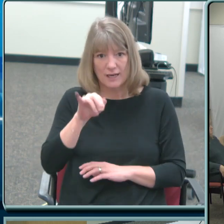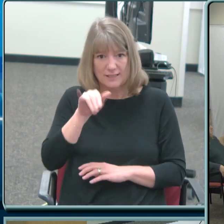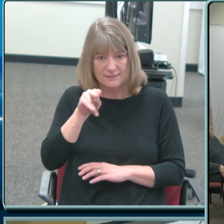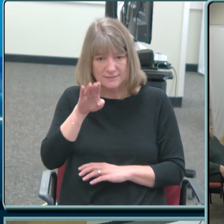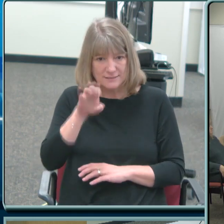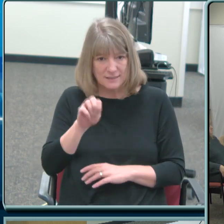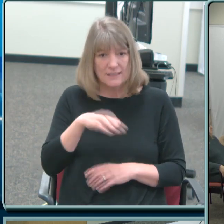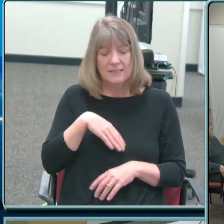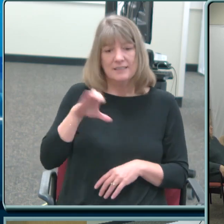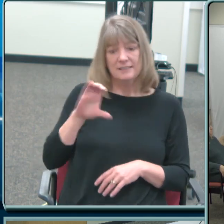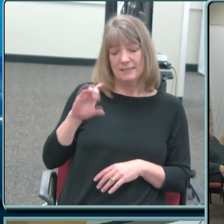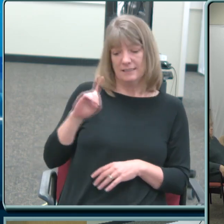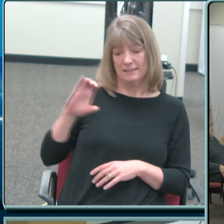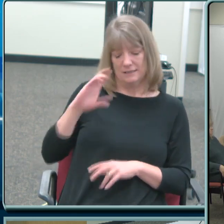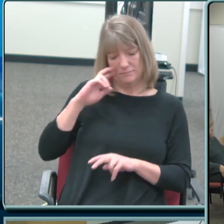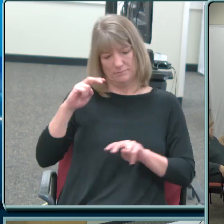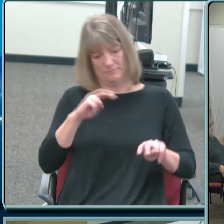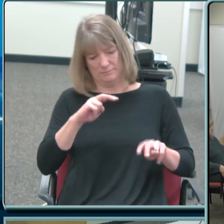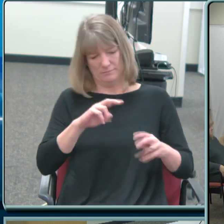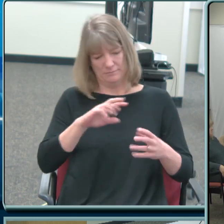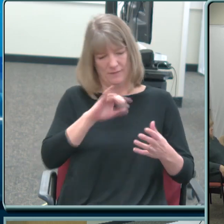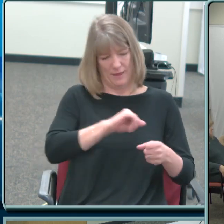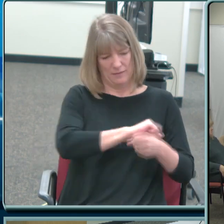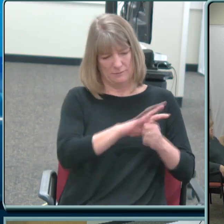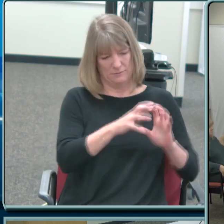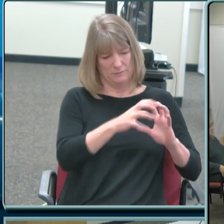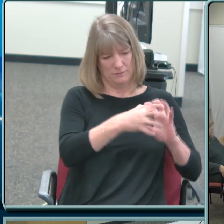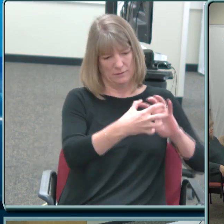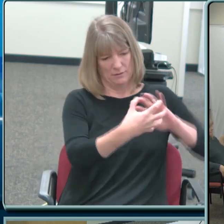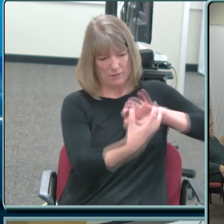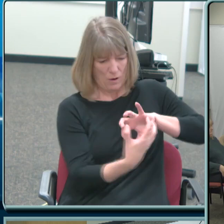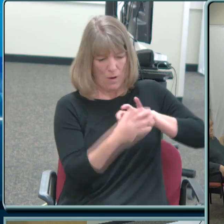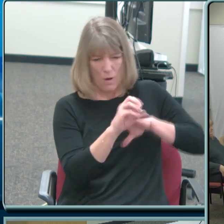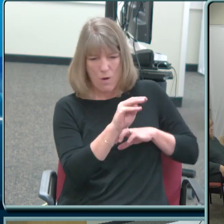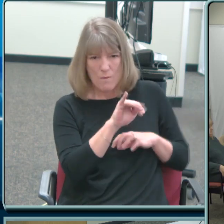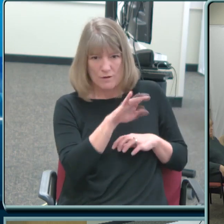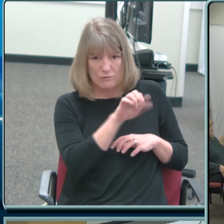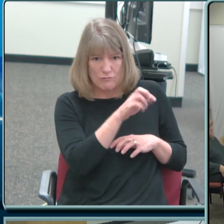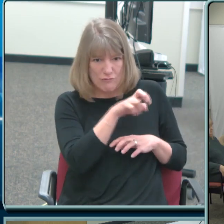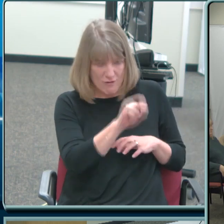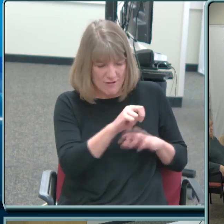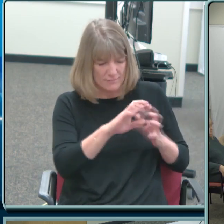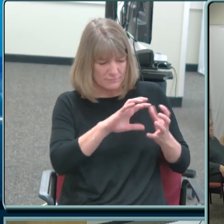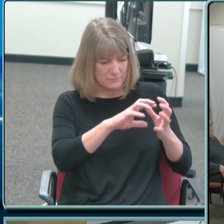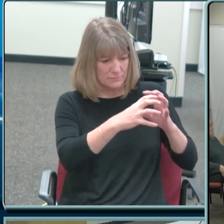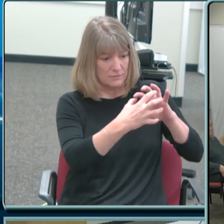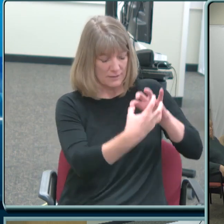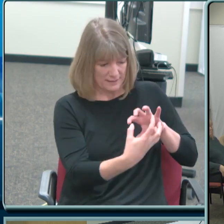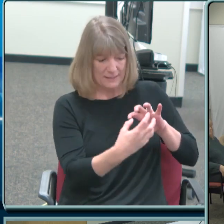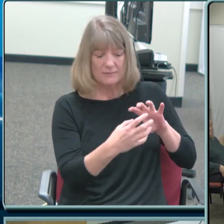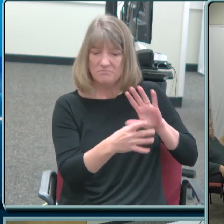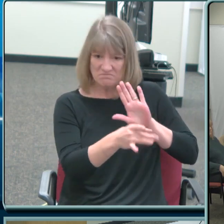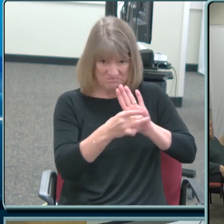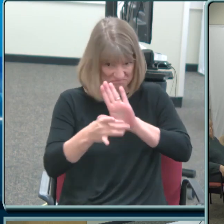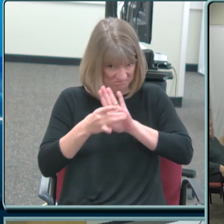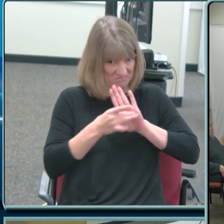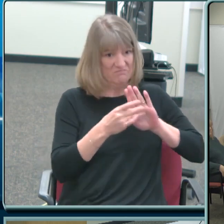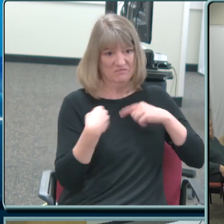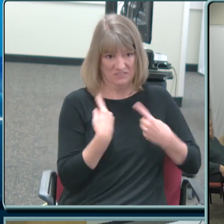CDC continues to monitor the variant data. The Omicron variants are continuing to be the show for the